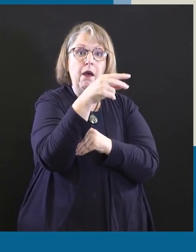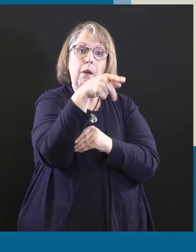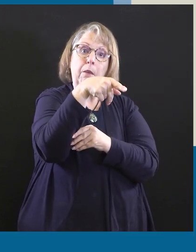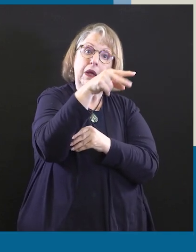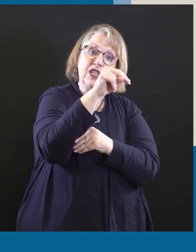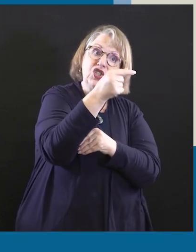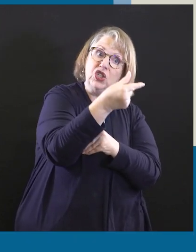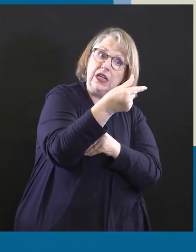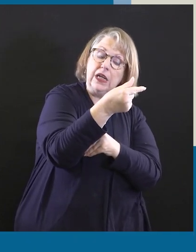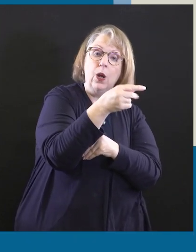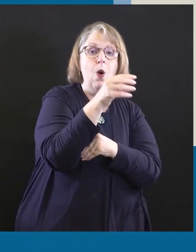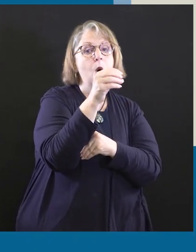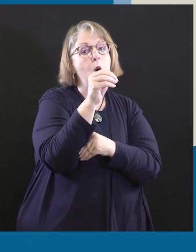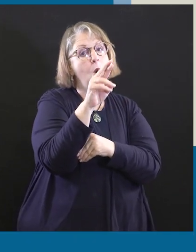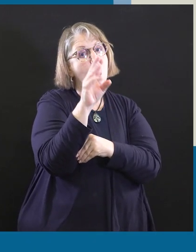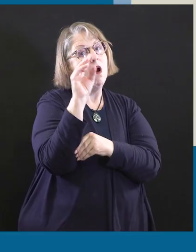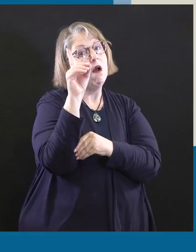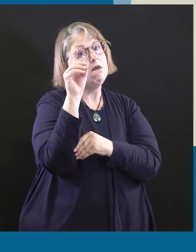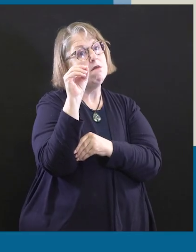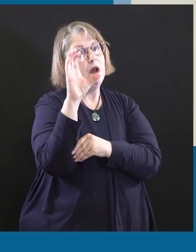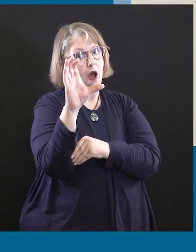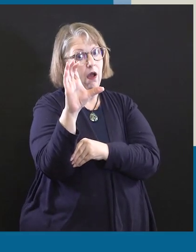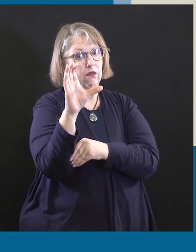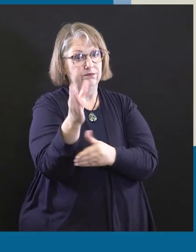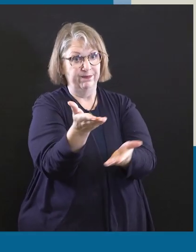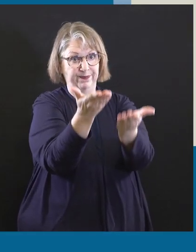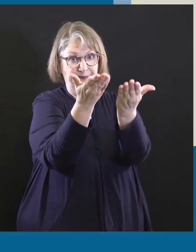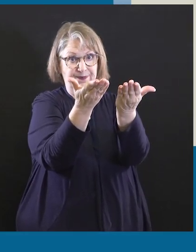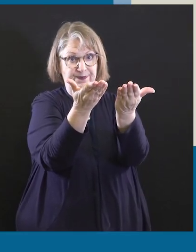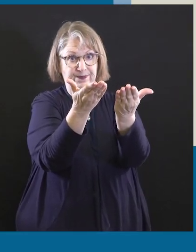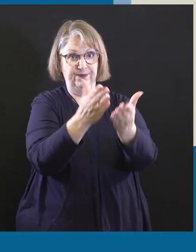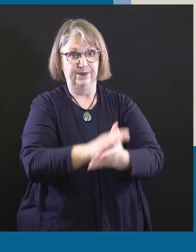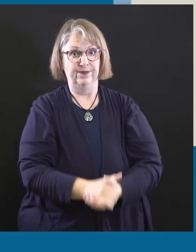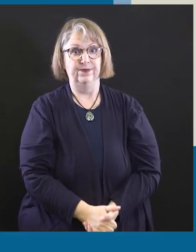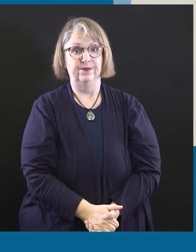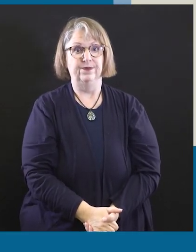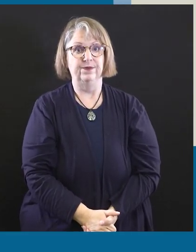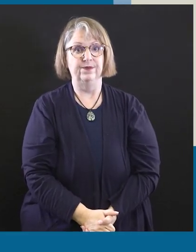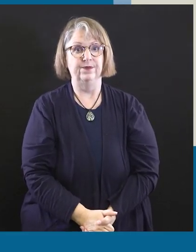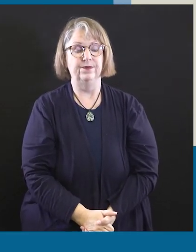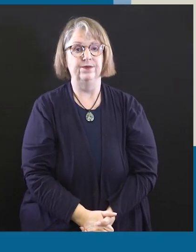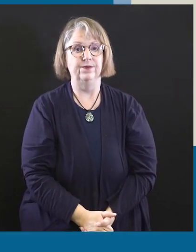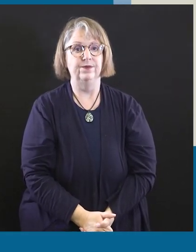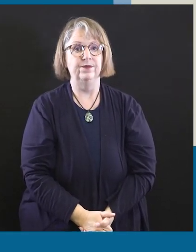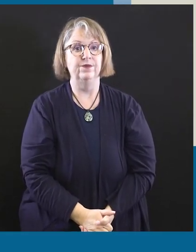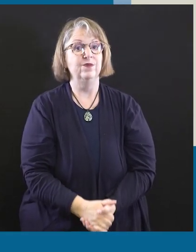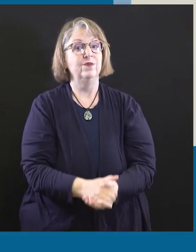a JPEG, a PNG, or a doc format.